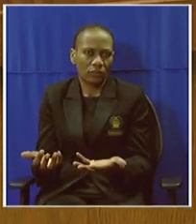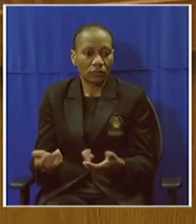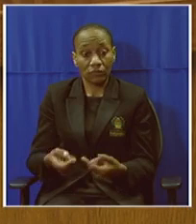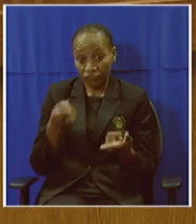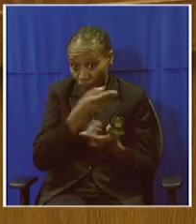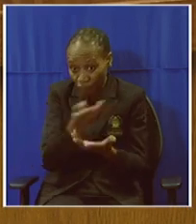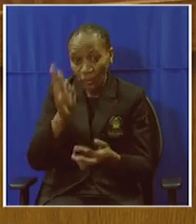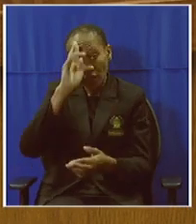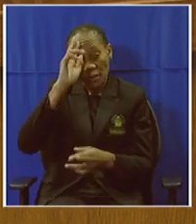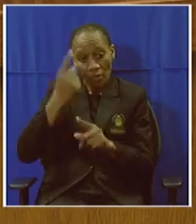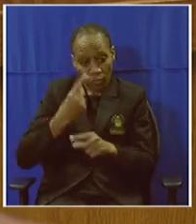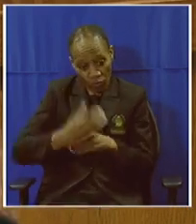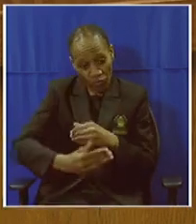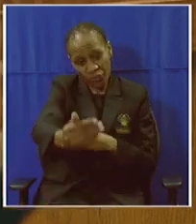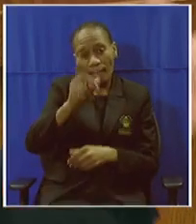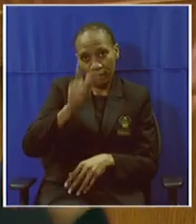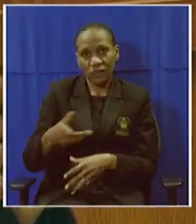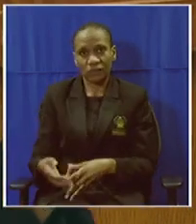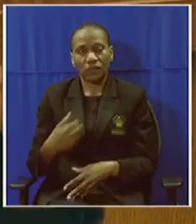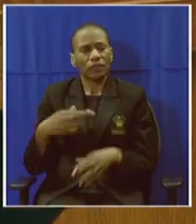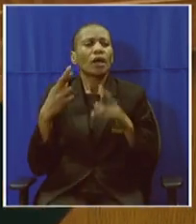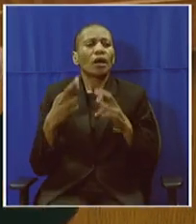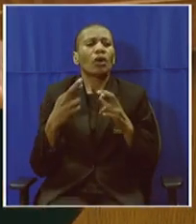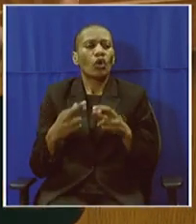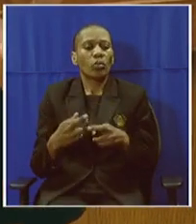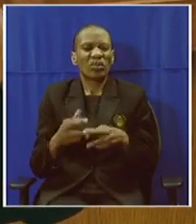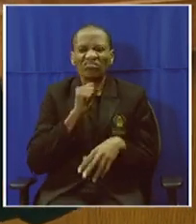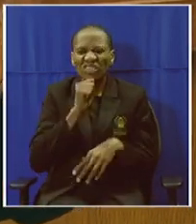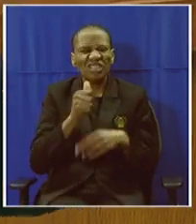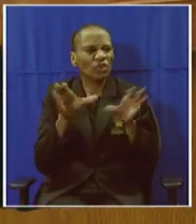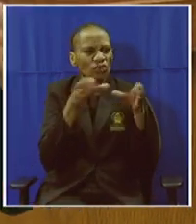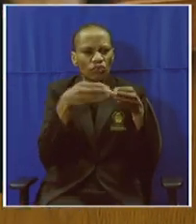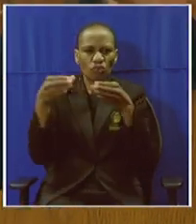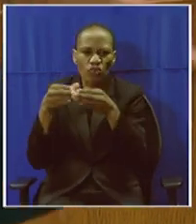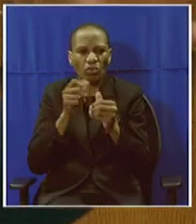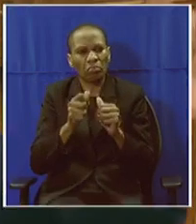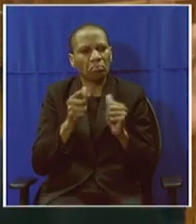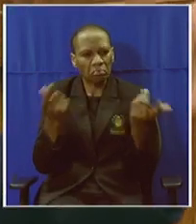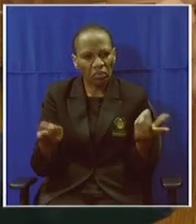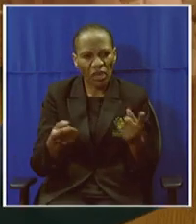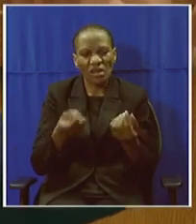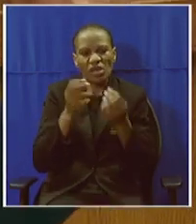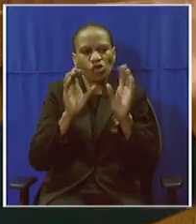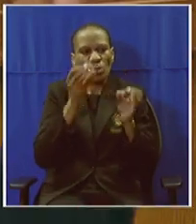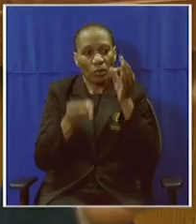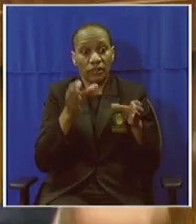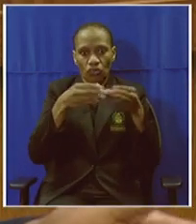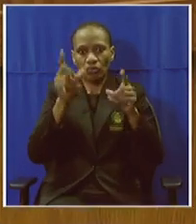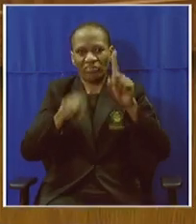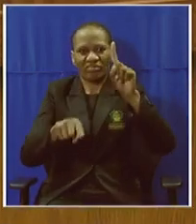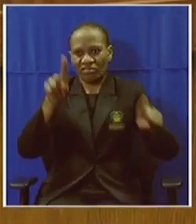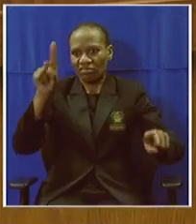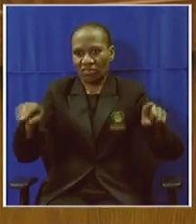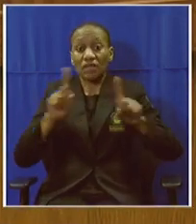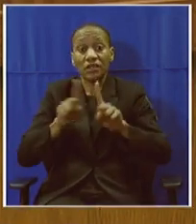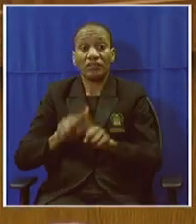forget. And I hope that wherever we are seated, however different we may think we